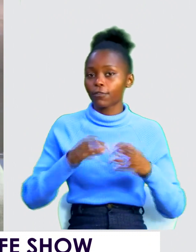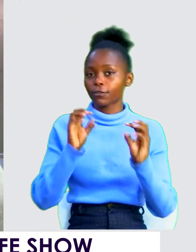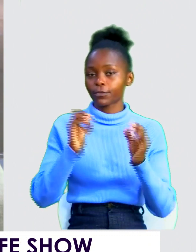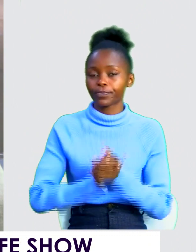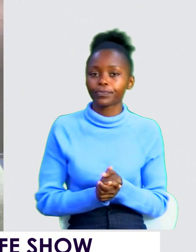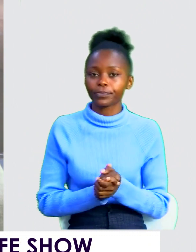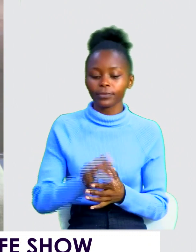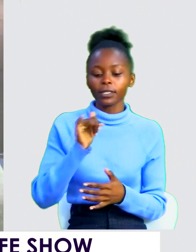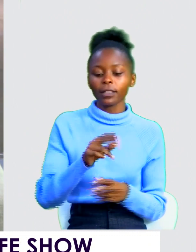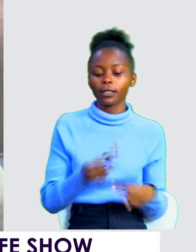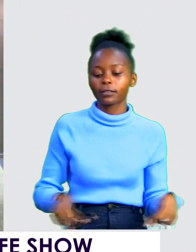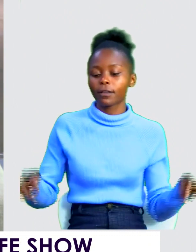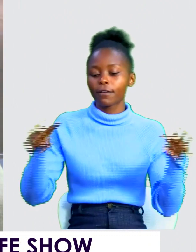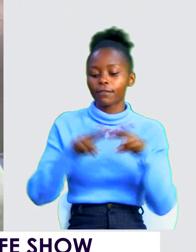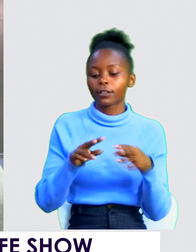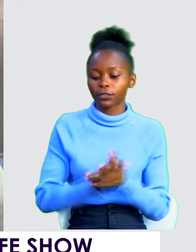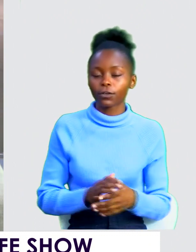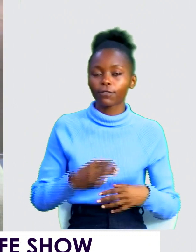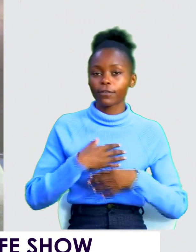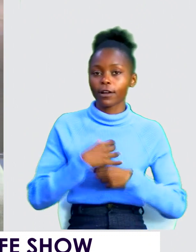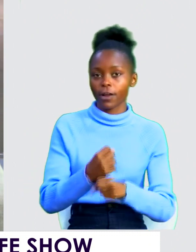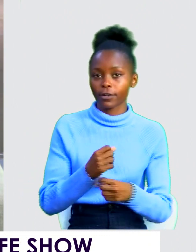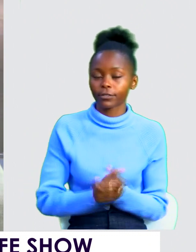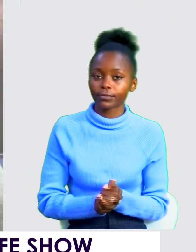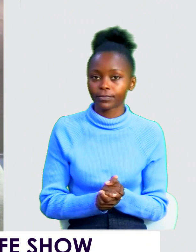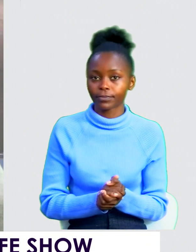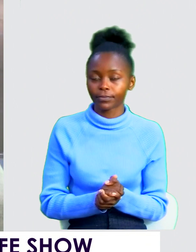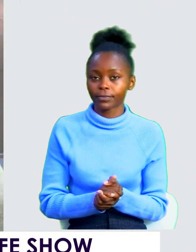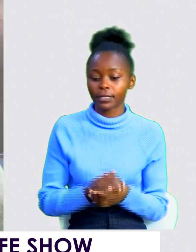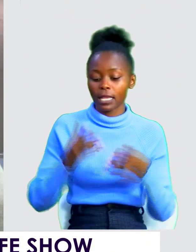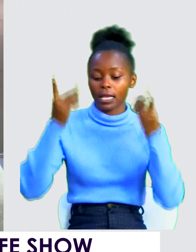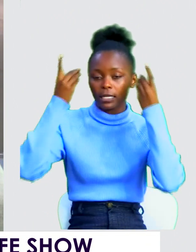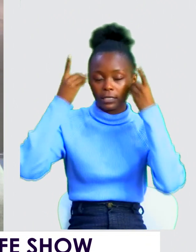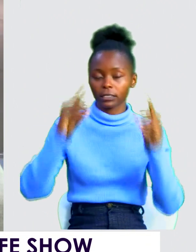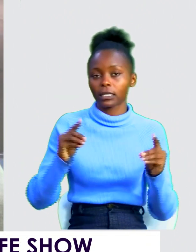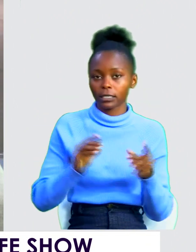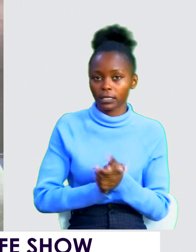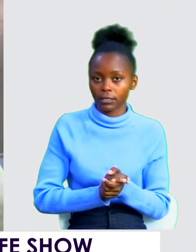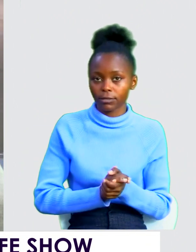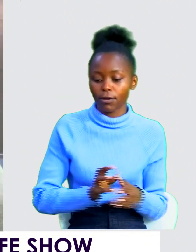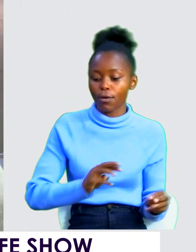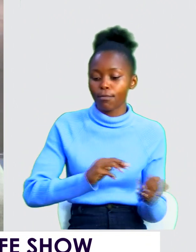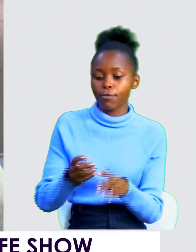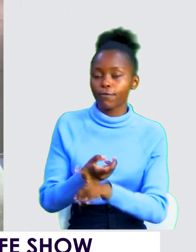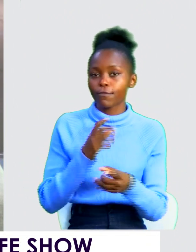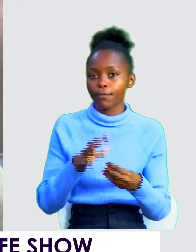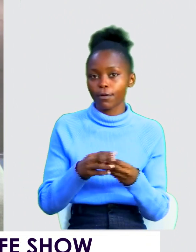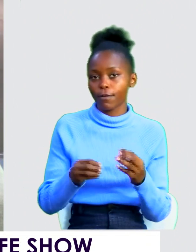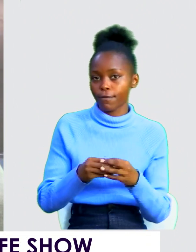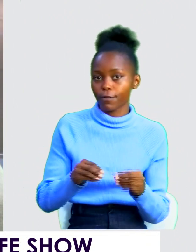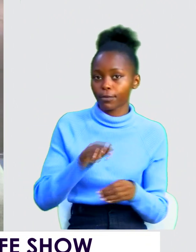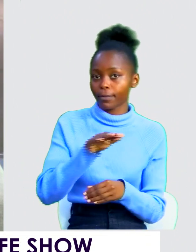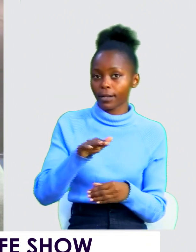That is the virtue of courage. They decided to come out of their comfort zone